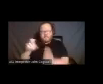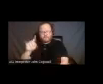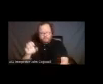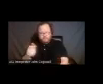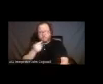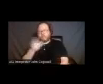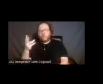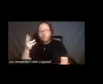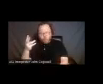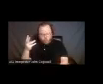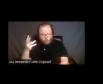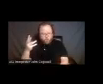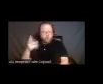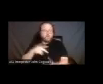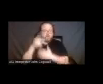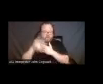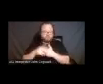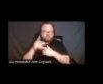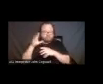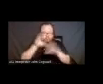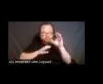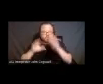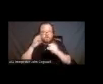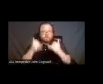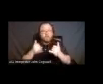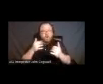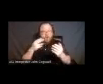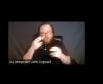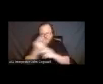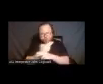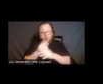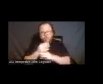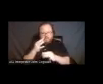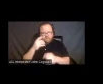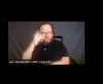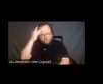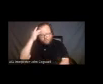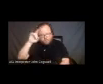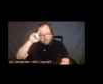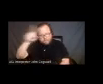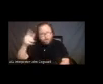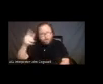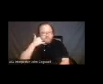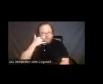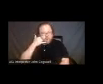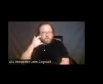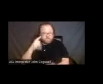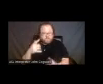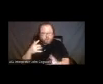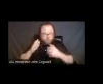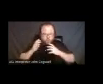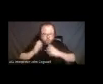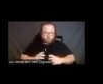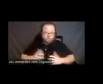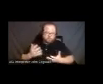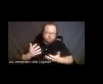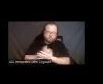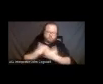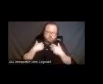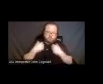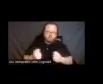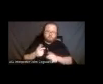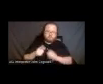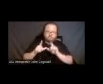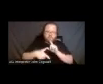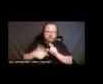that explored the use of modern technologies and smartphone applications to assist in consumer recovery. As I indicated, it expired